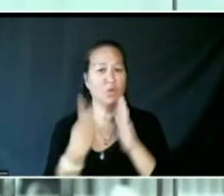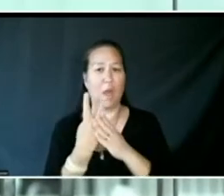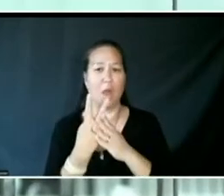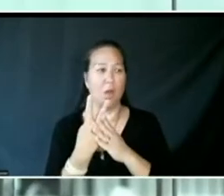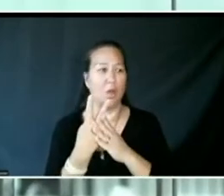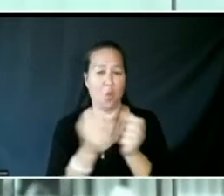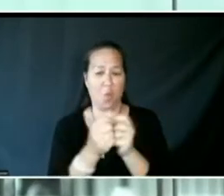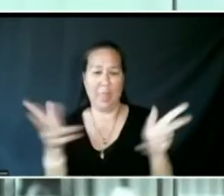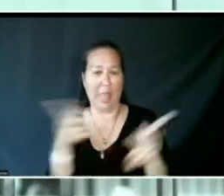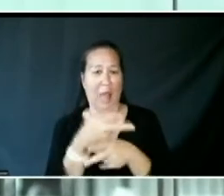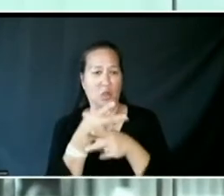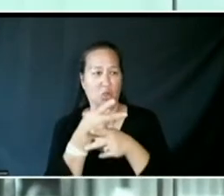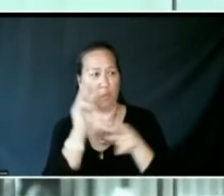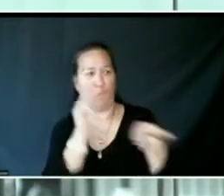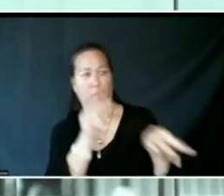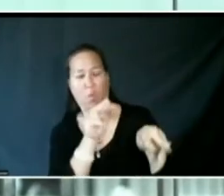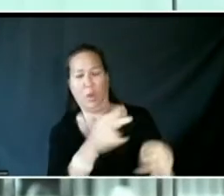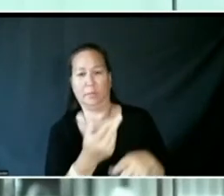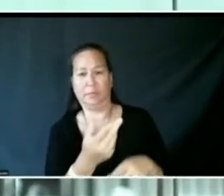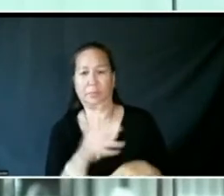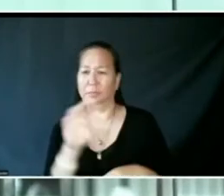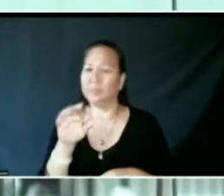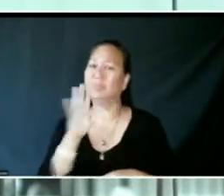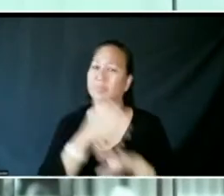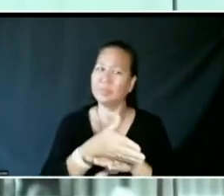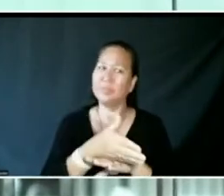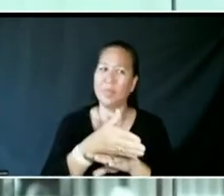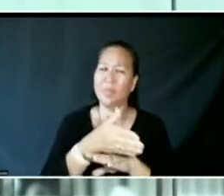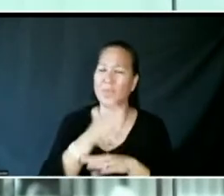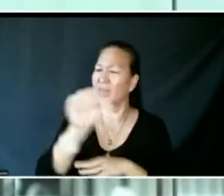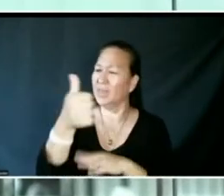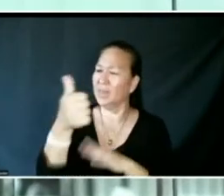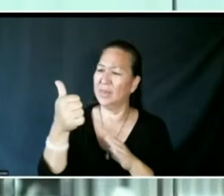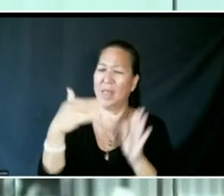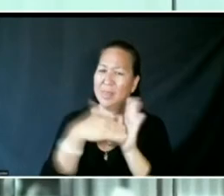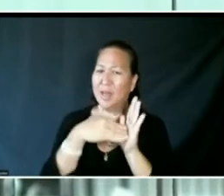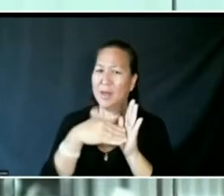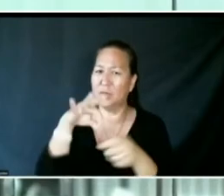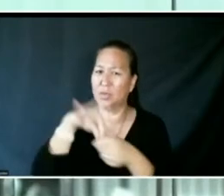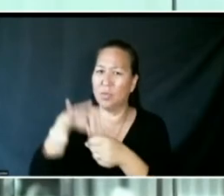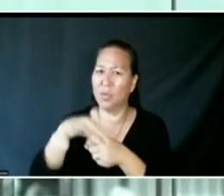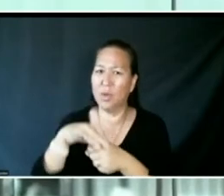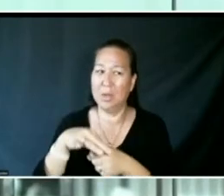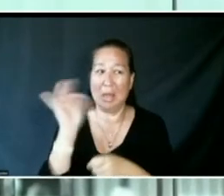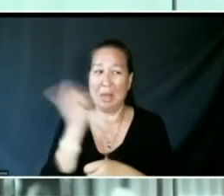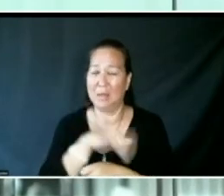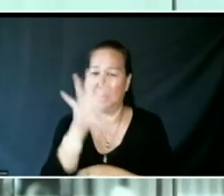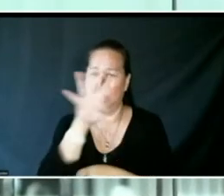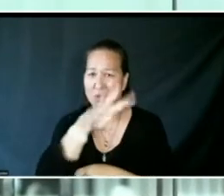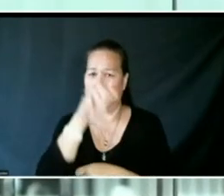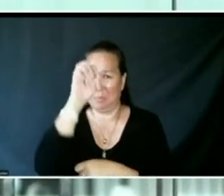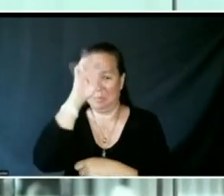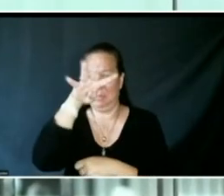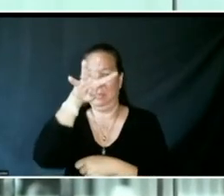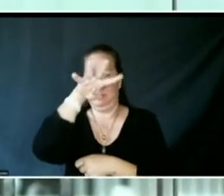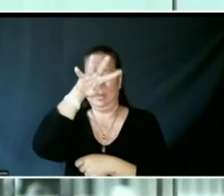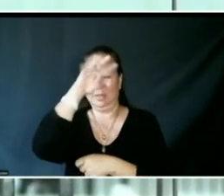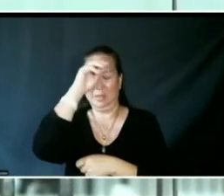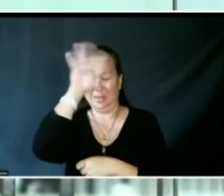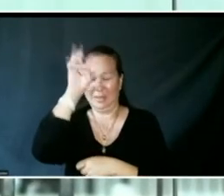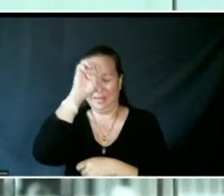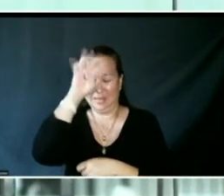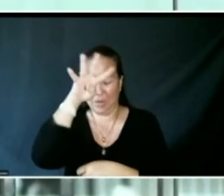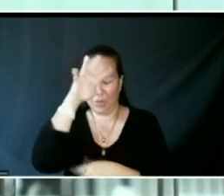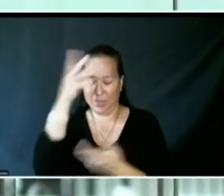Tens of thousands of votes. This act coincided with a mysterious vote dump of up to